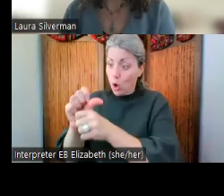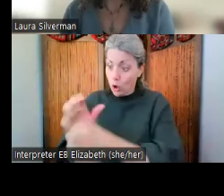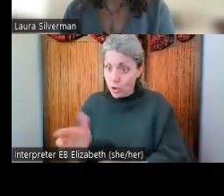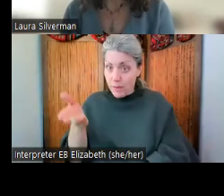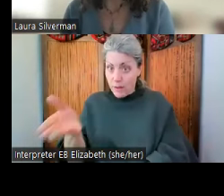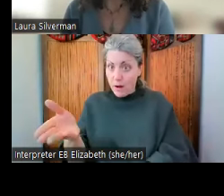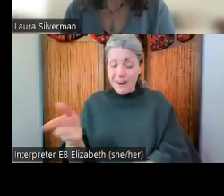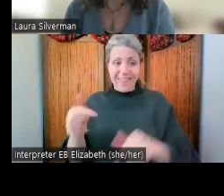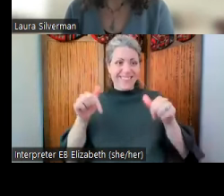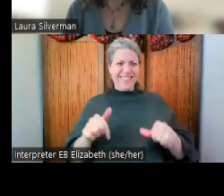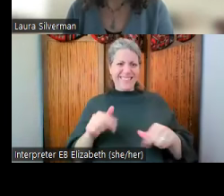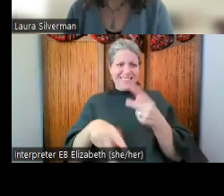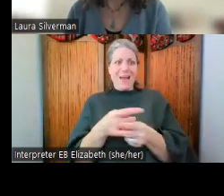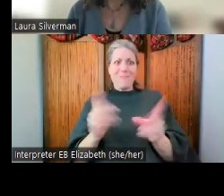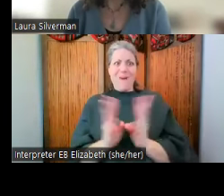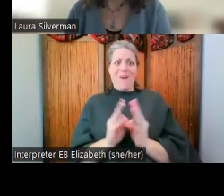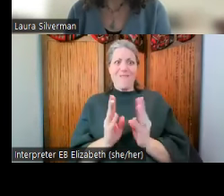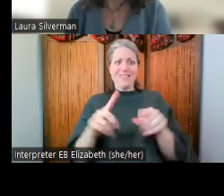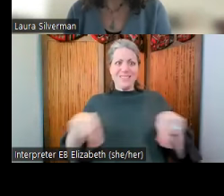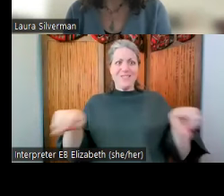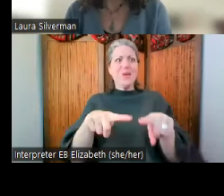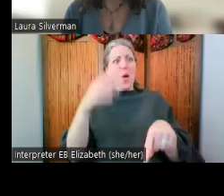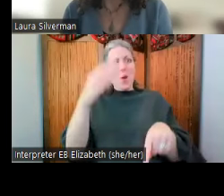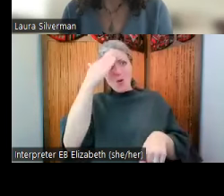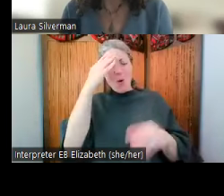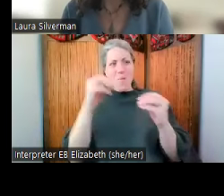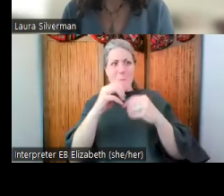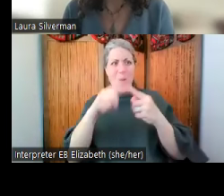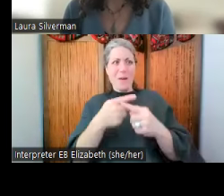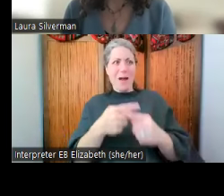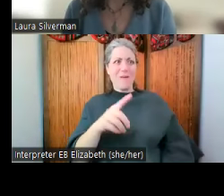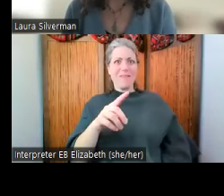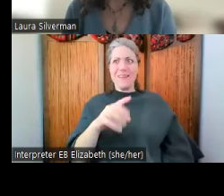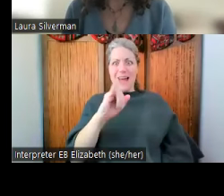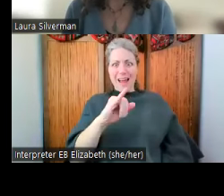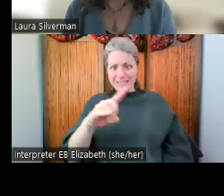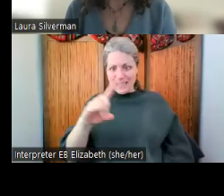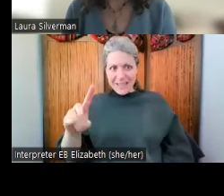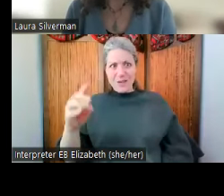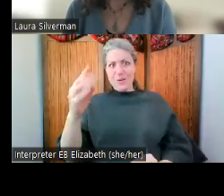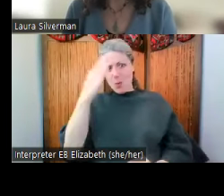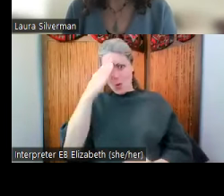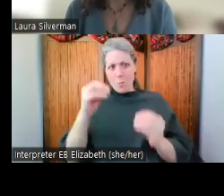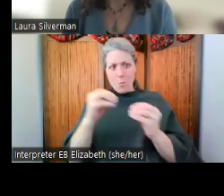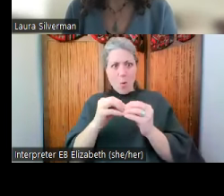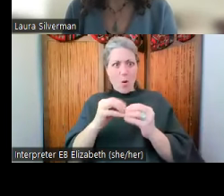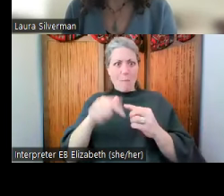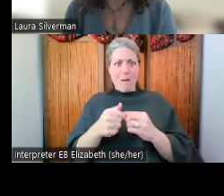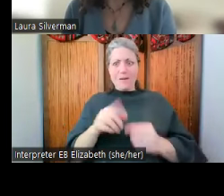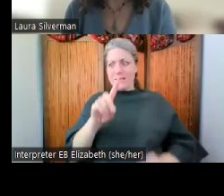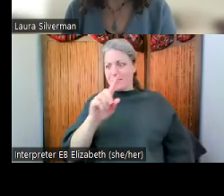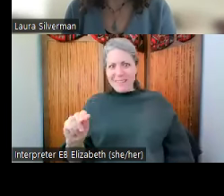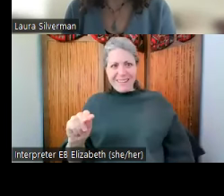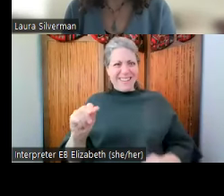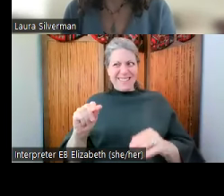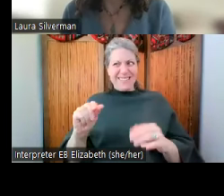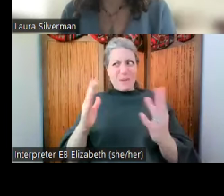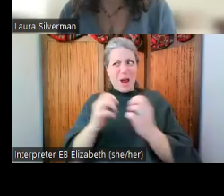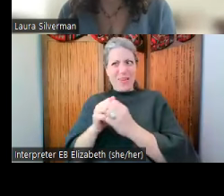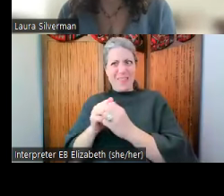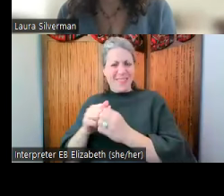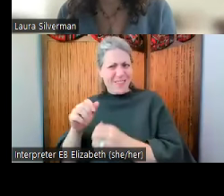this really knows more about developmental disabilities than anyone else. So we're probably the best people to be present at